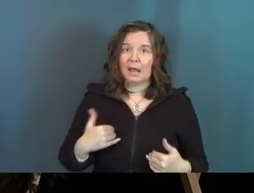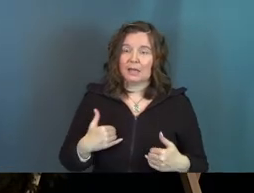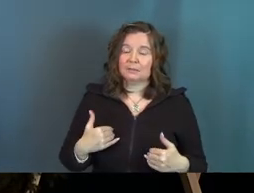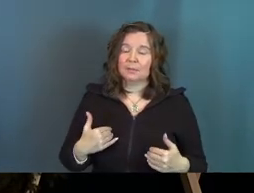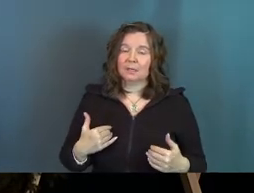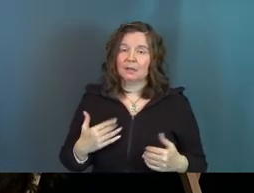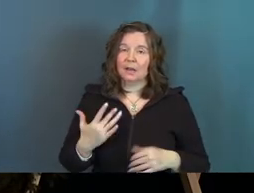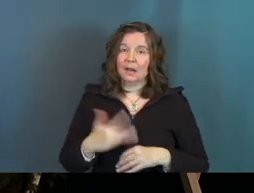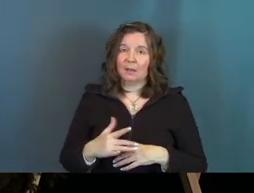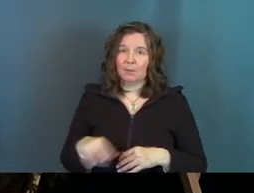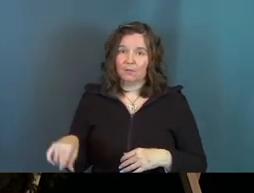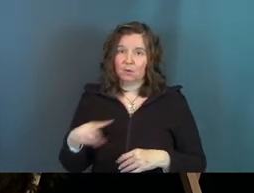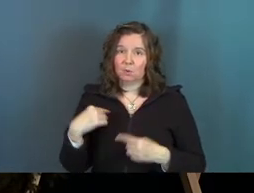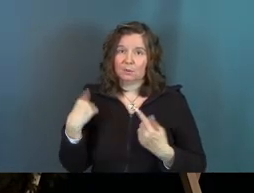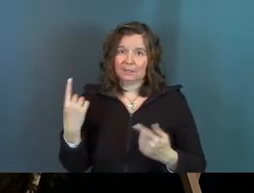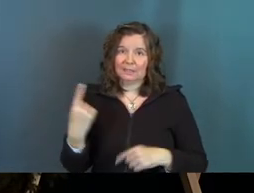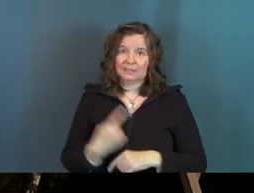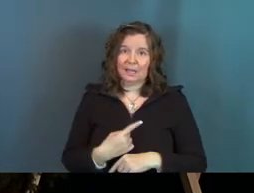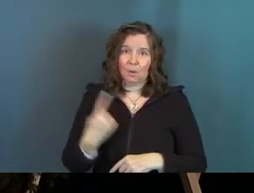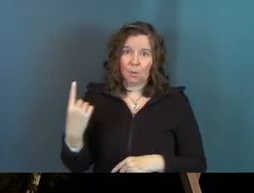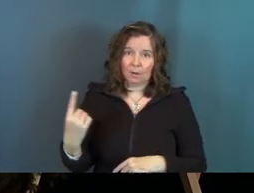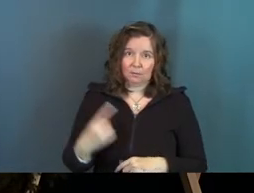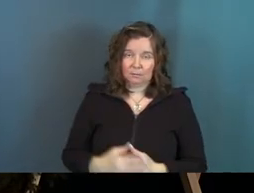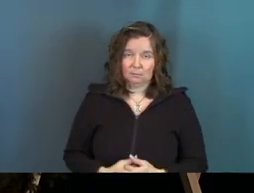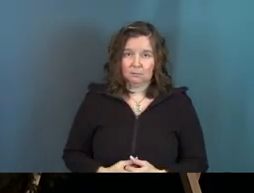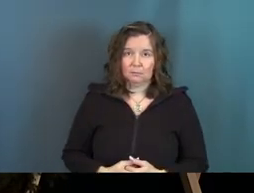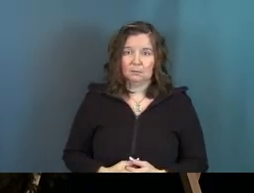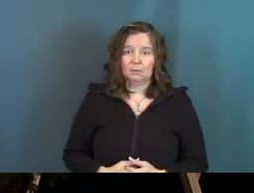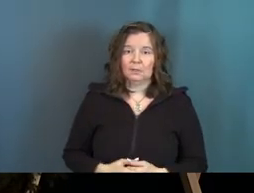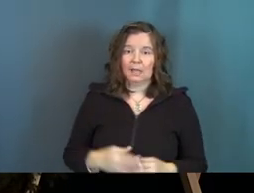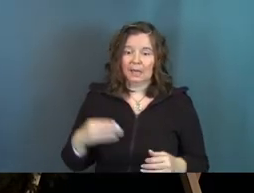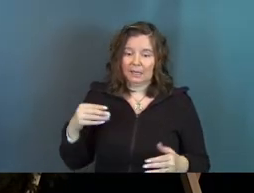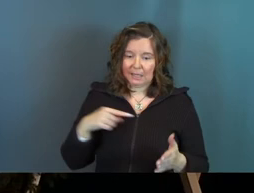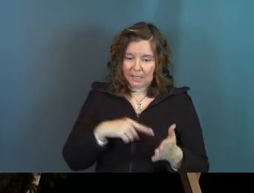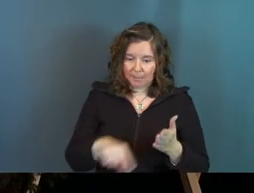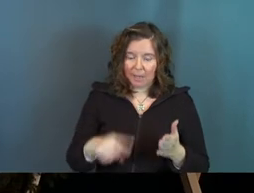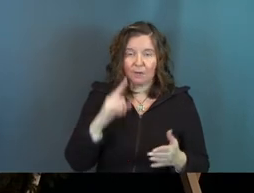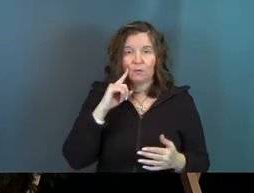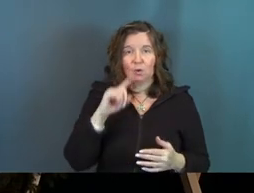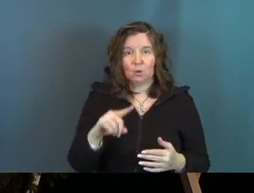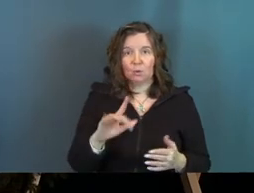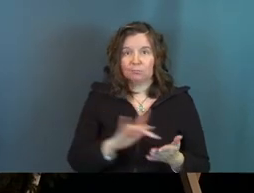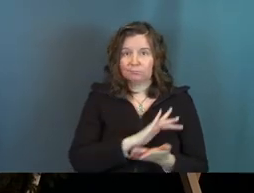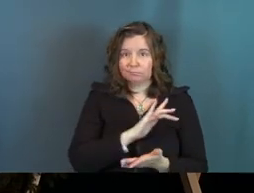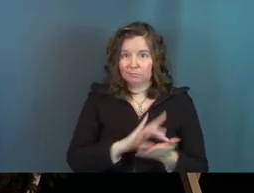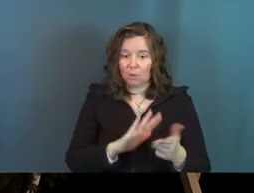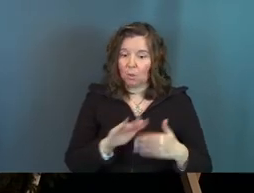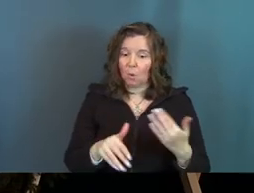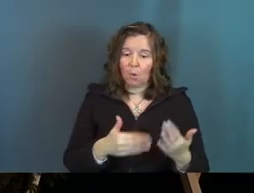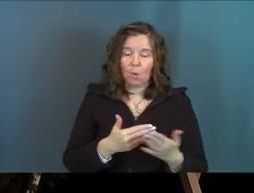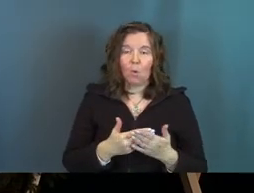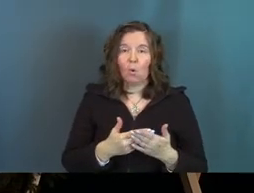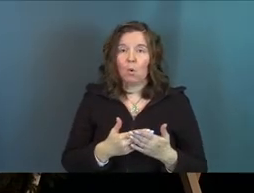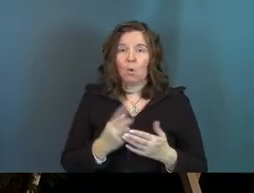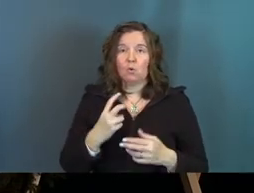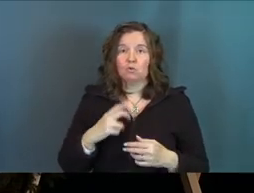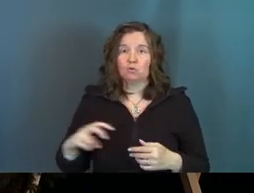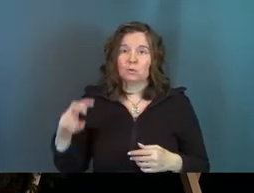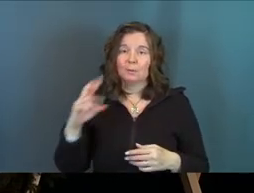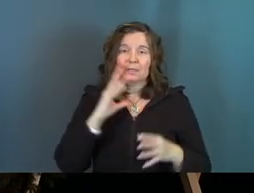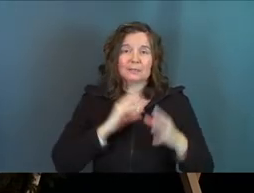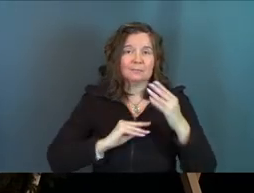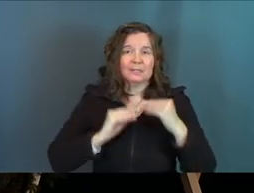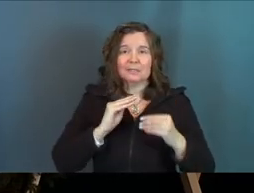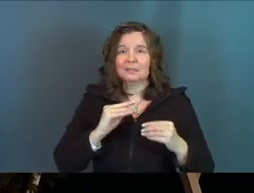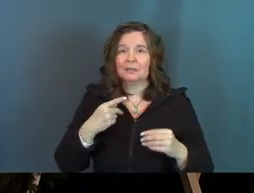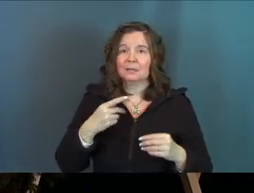been available for you since day one. That he paid the price for you. That this whole trip that we get to go on, whether